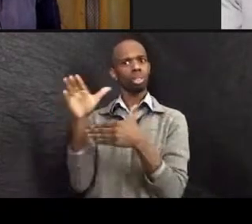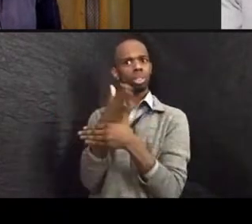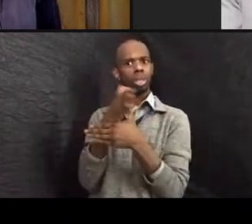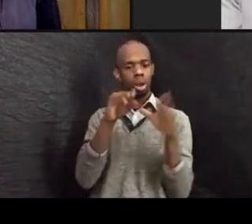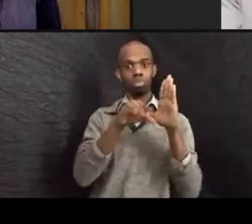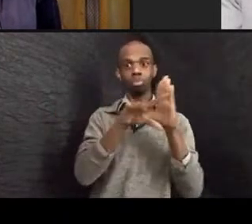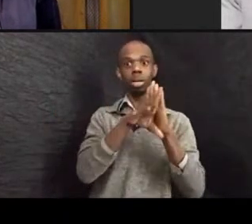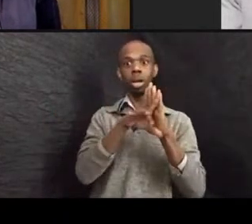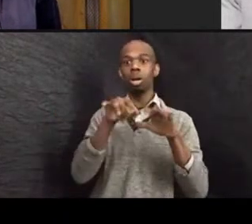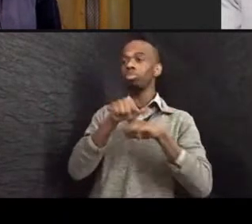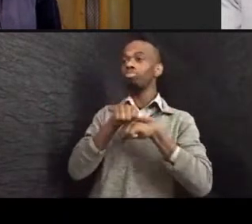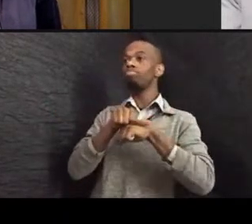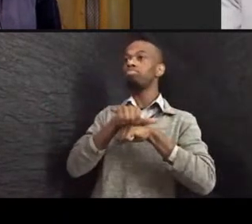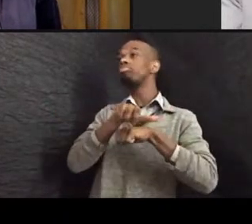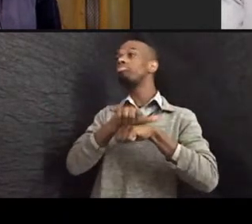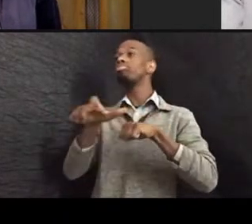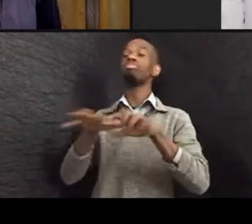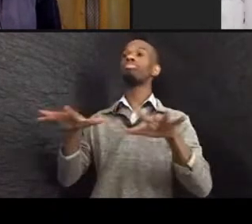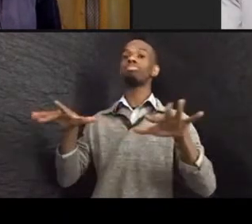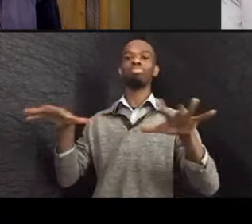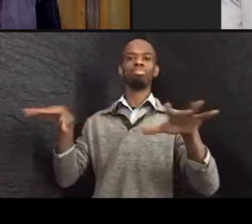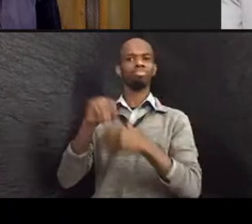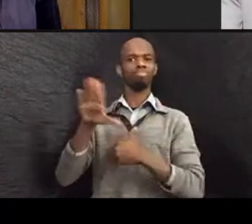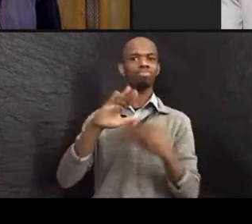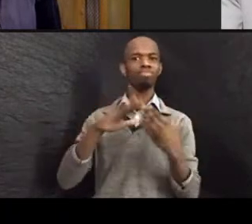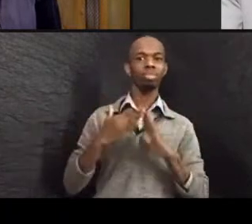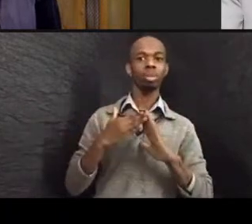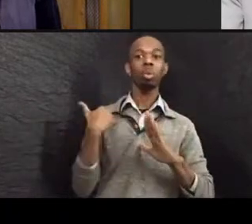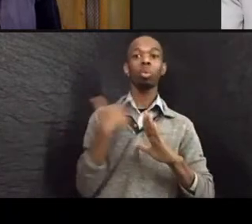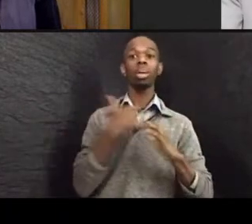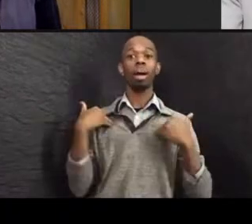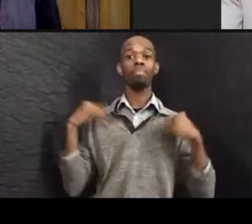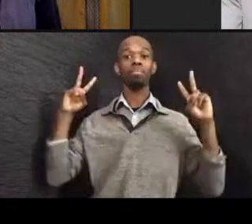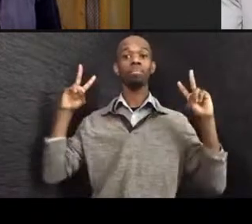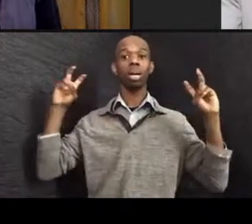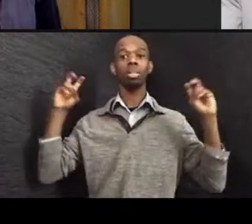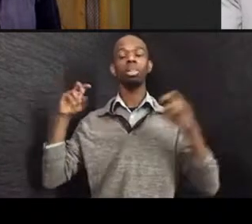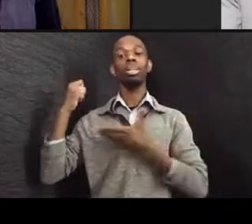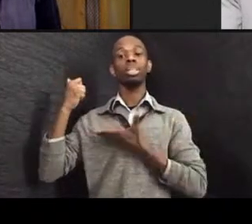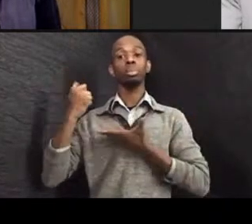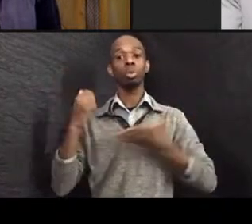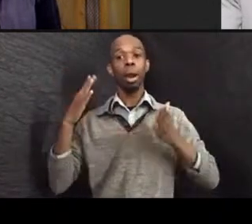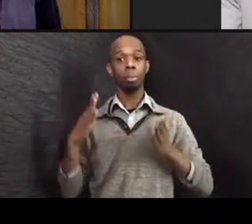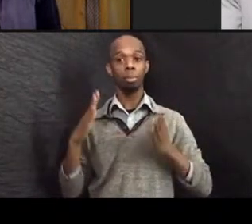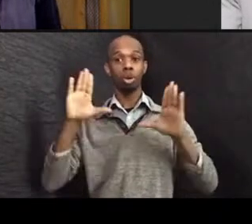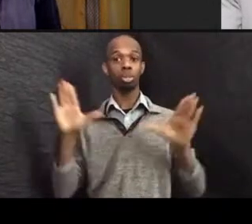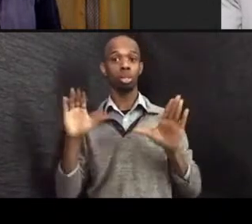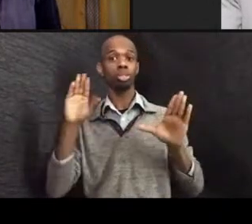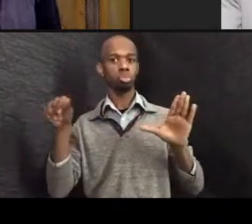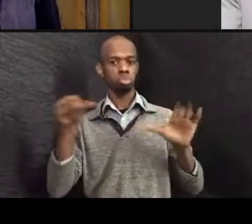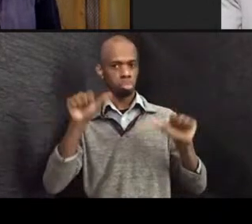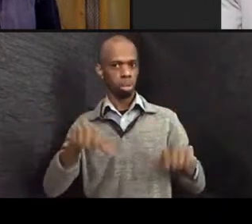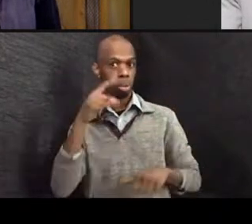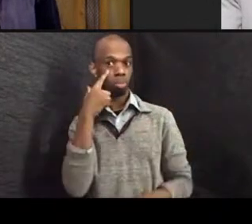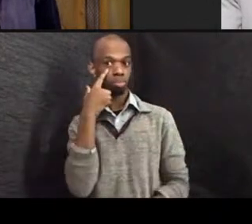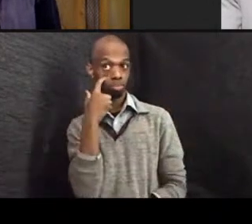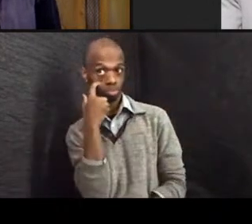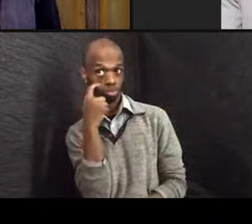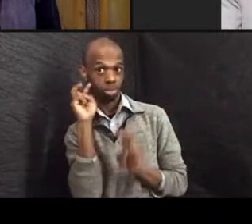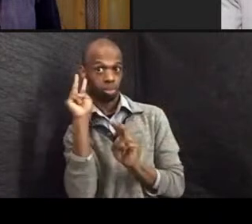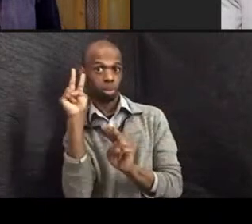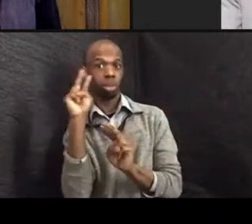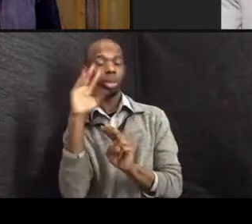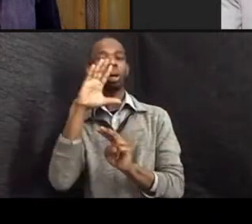We have a subscriber Sunday, so look out for that on our social media and on your email if you're in